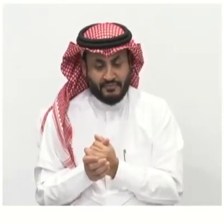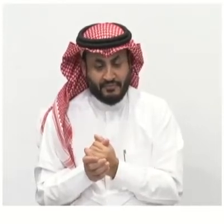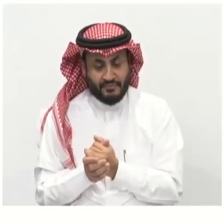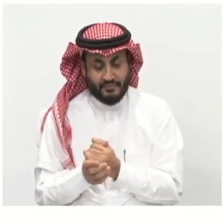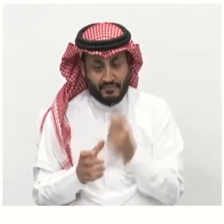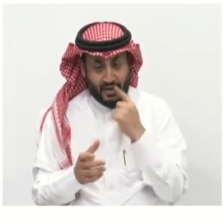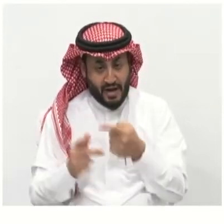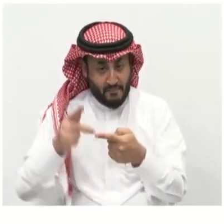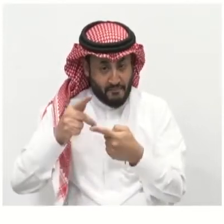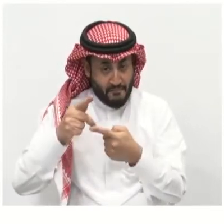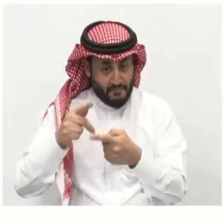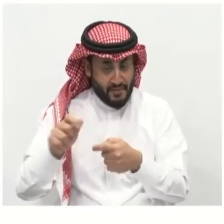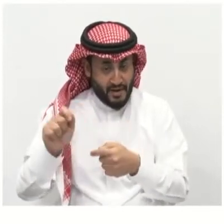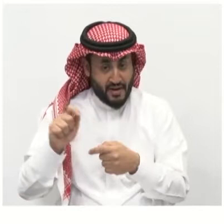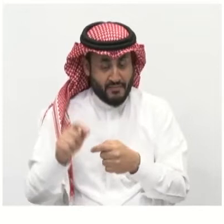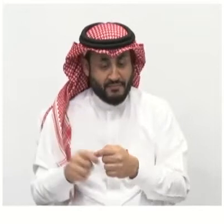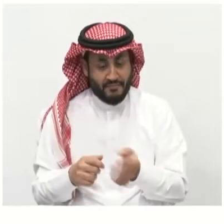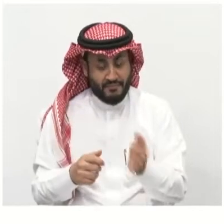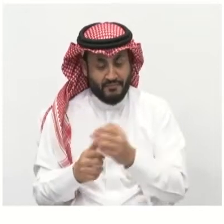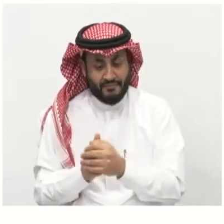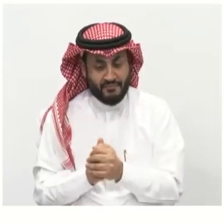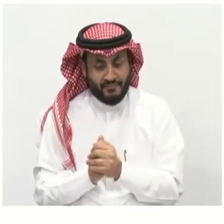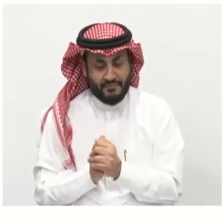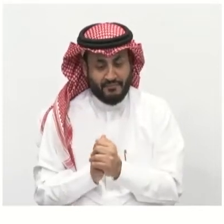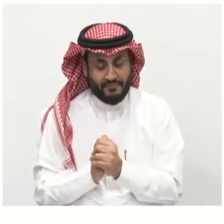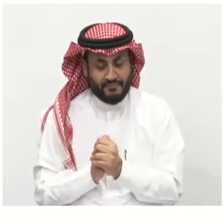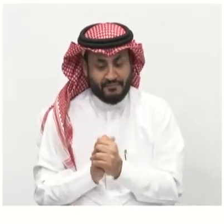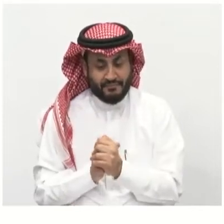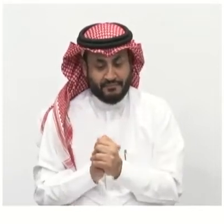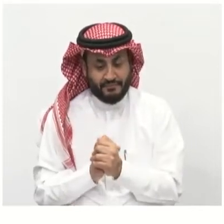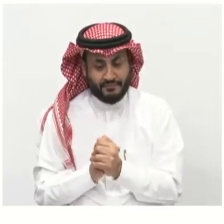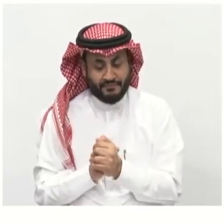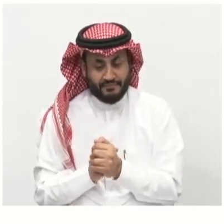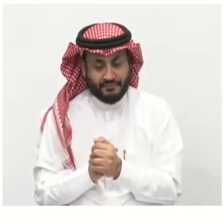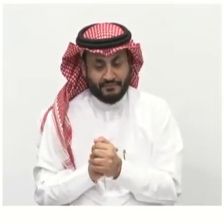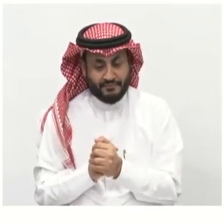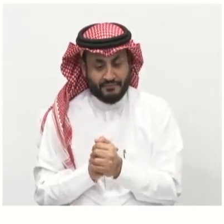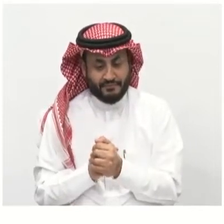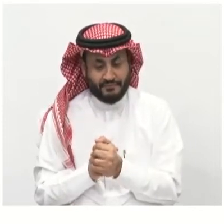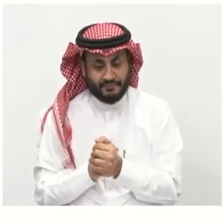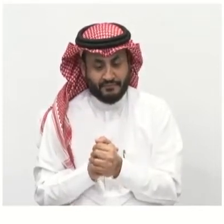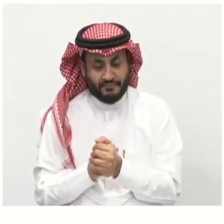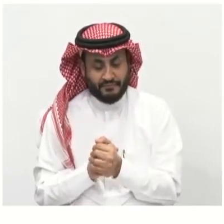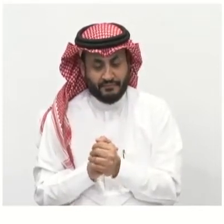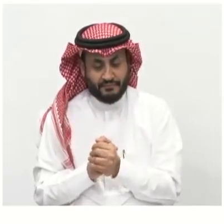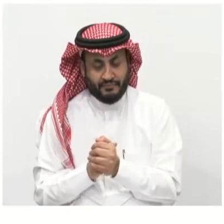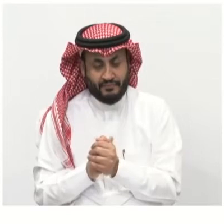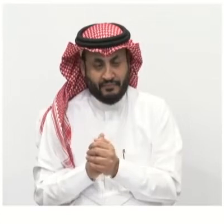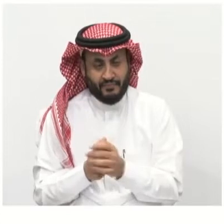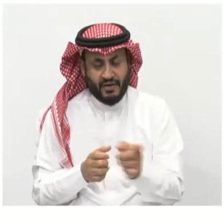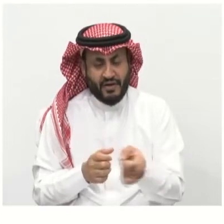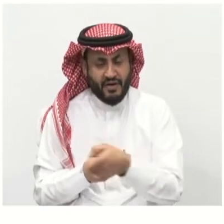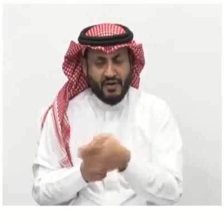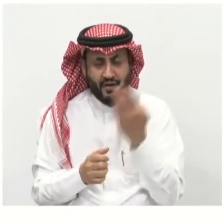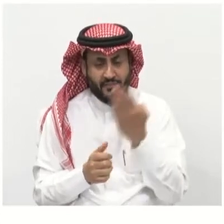p sound, and goes out in her backyard. Lemma wears a special hat when